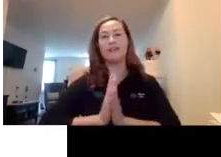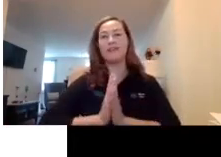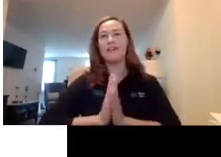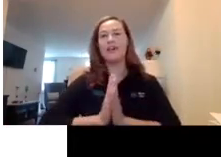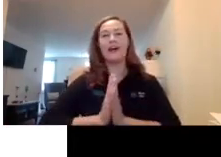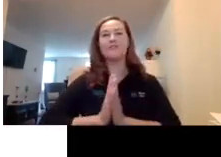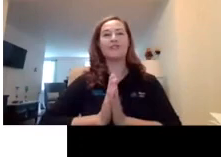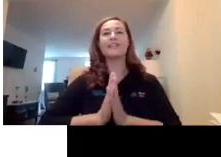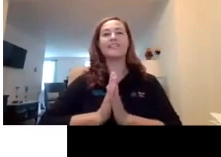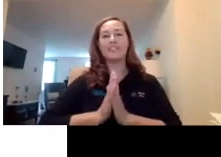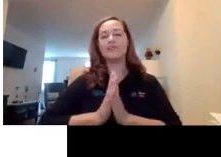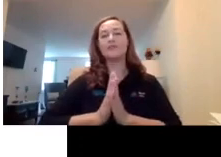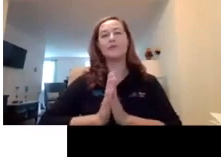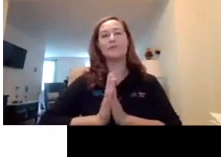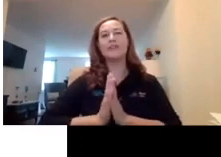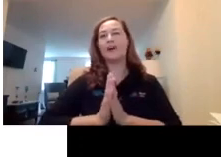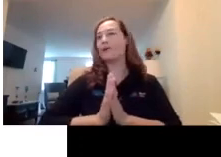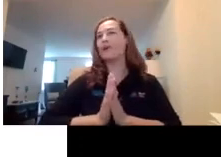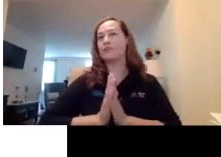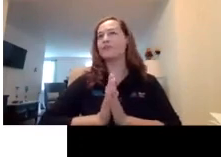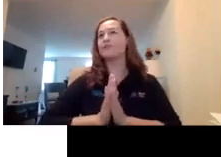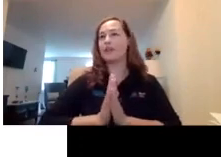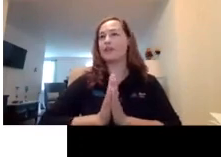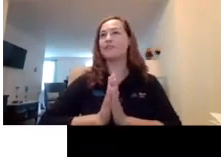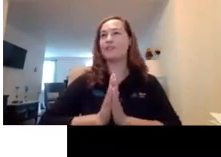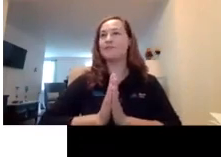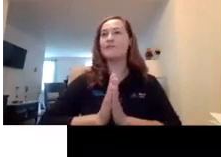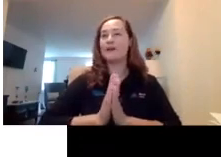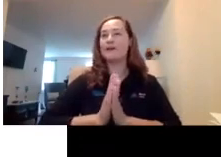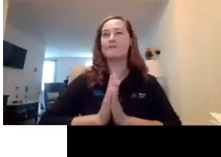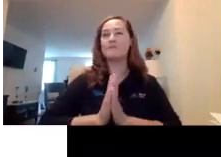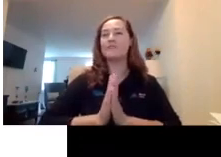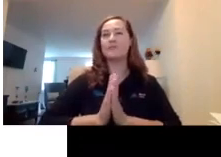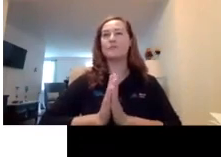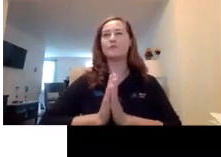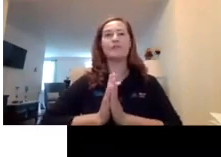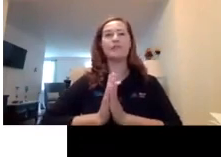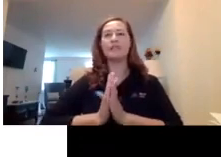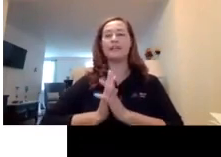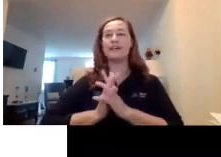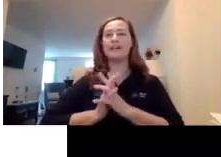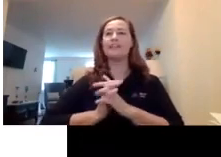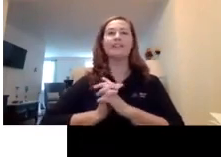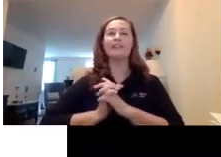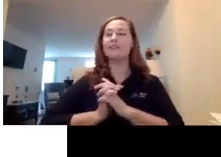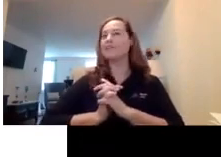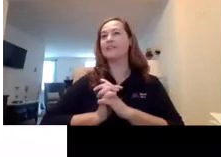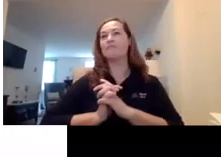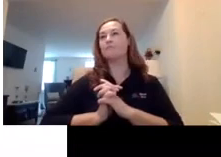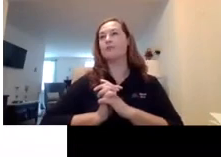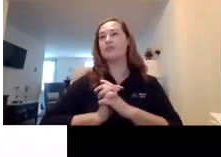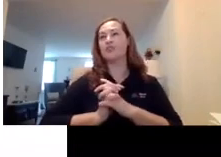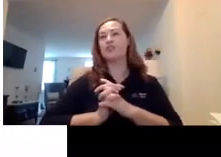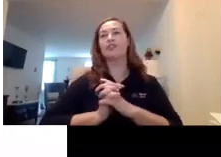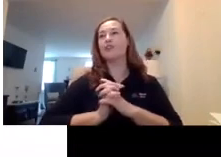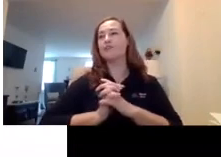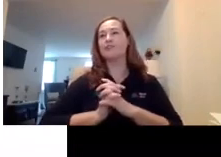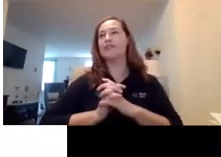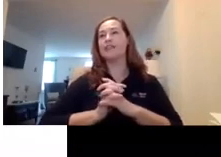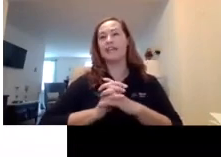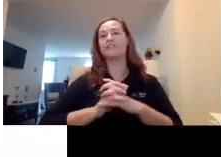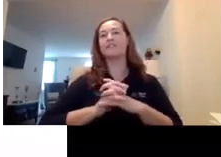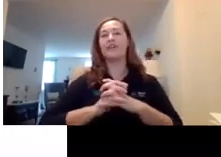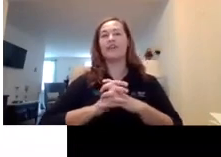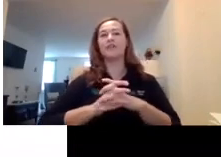really, I feel like she will be in our hearts forever. This was really a lovely patient, a